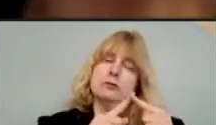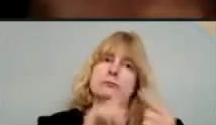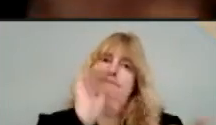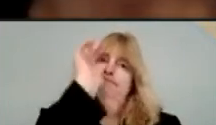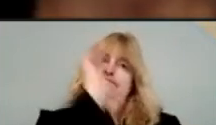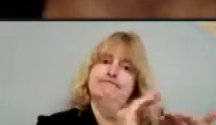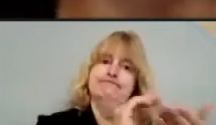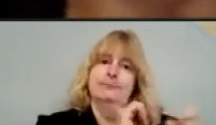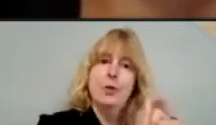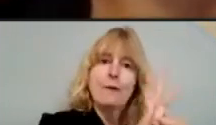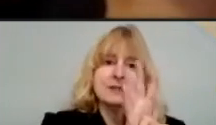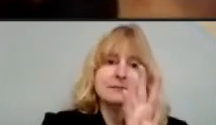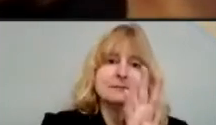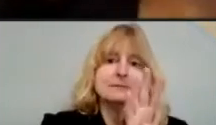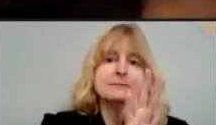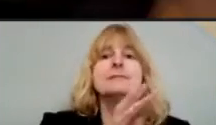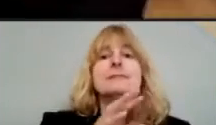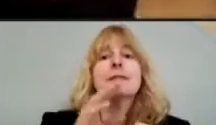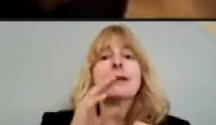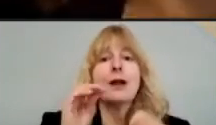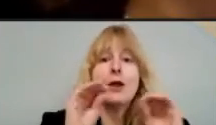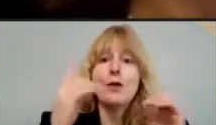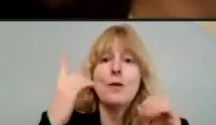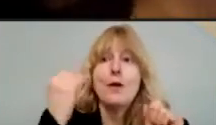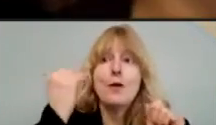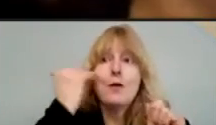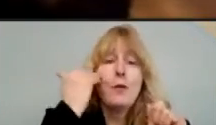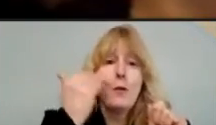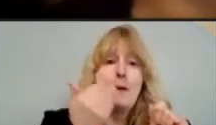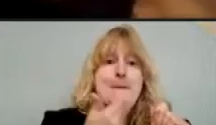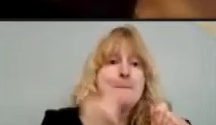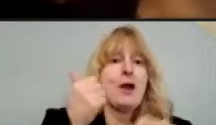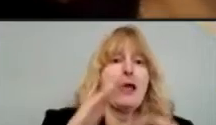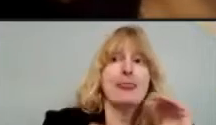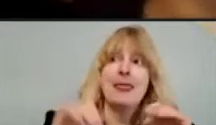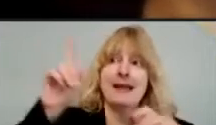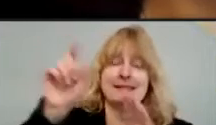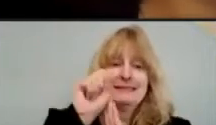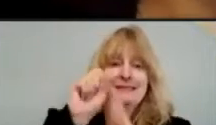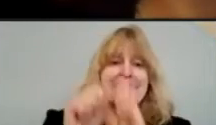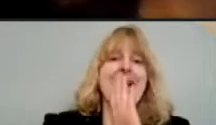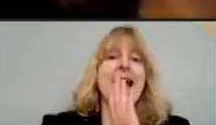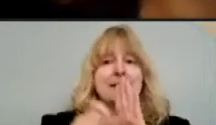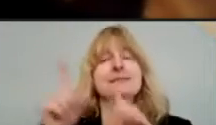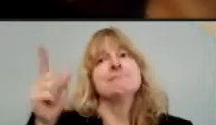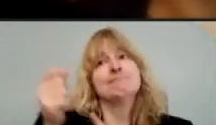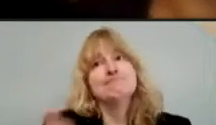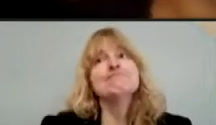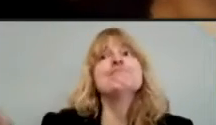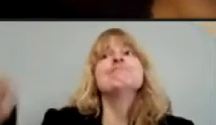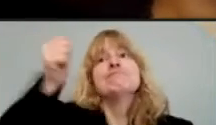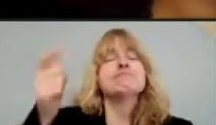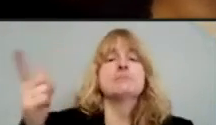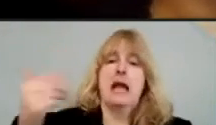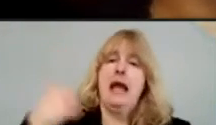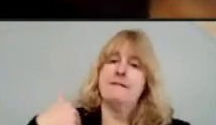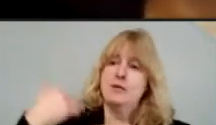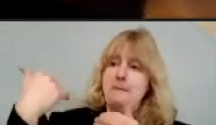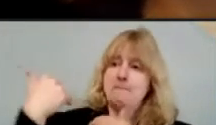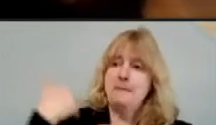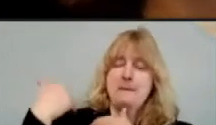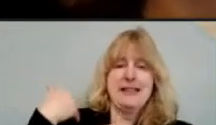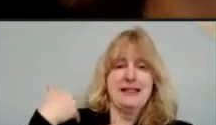really knows that better than our folks that are at the state level, who've had the responsibility of using science to put